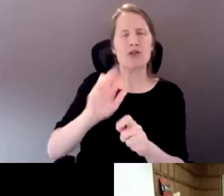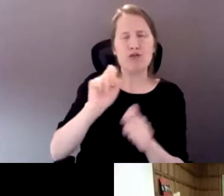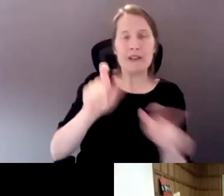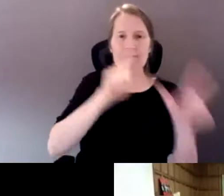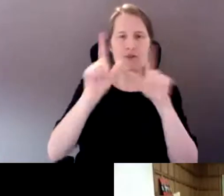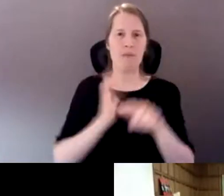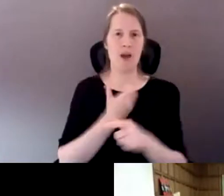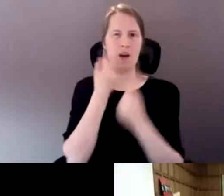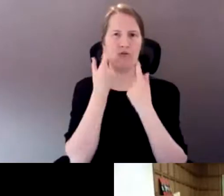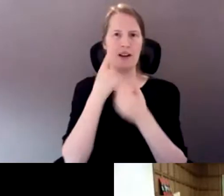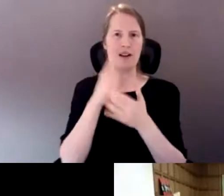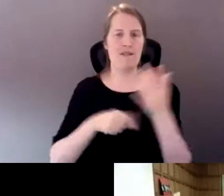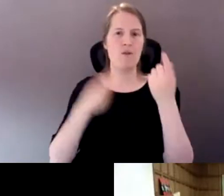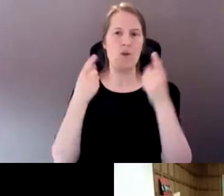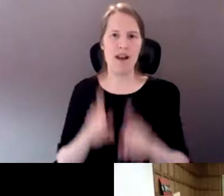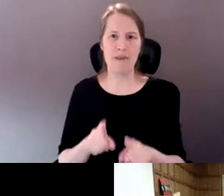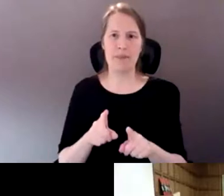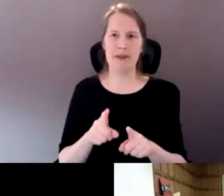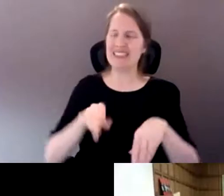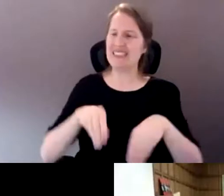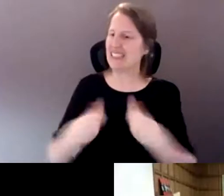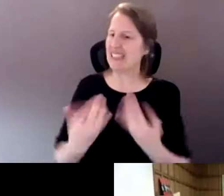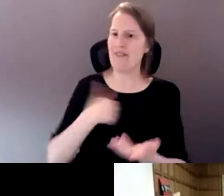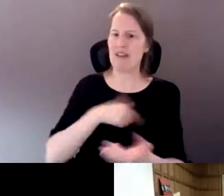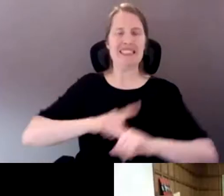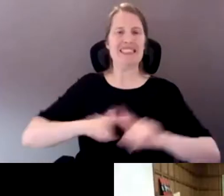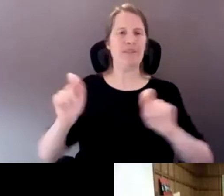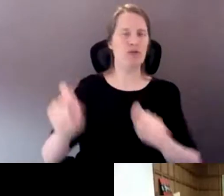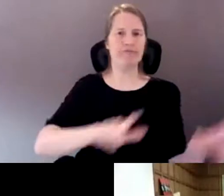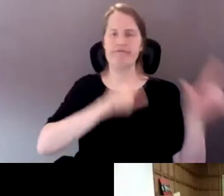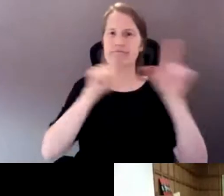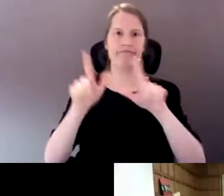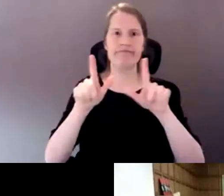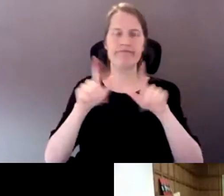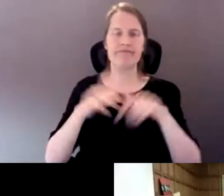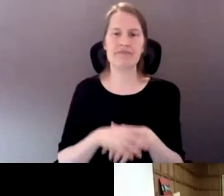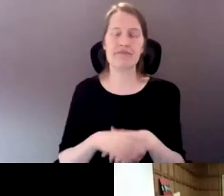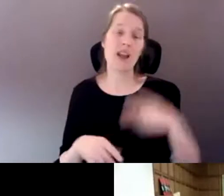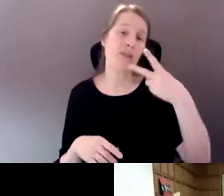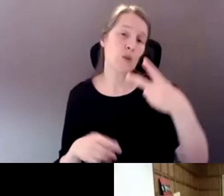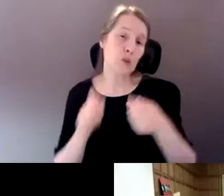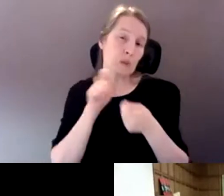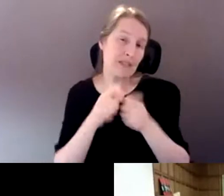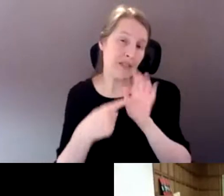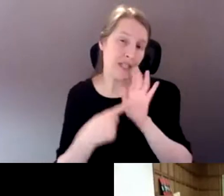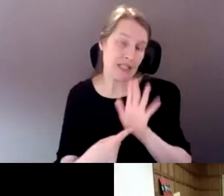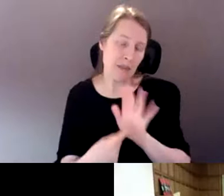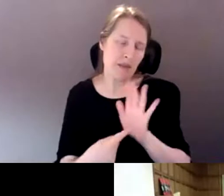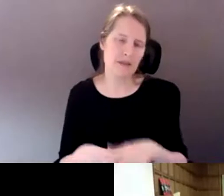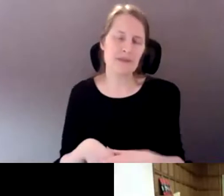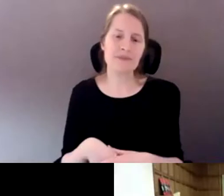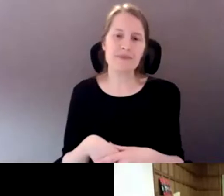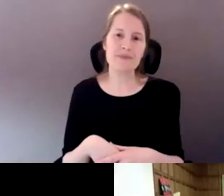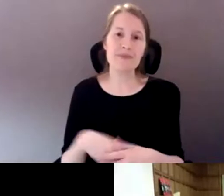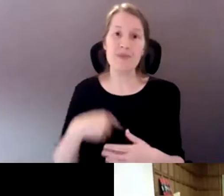we perceived happened and gave a different view on it. And I can give two specific examples when I call out